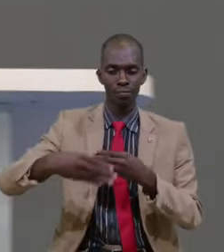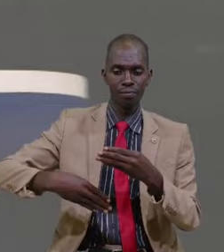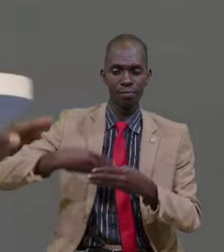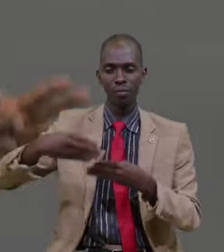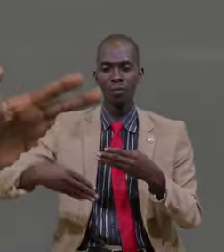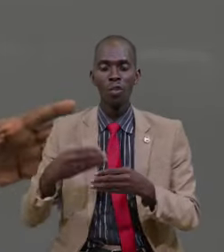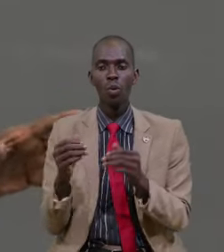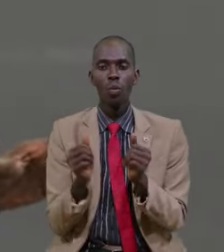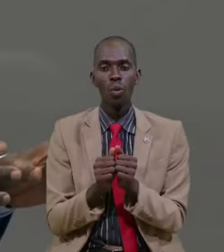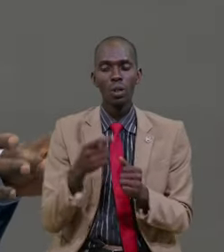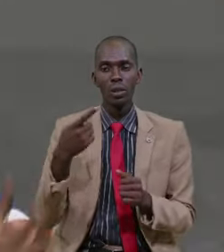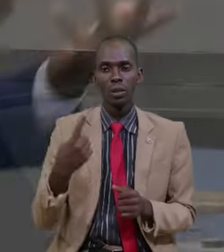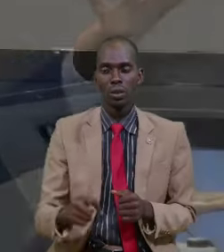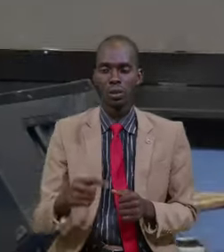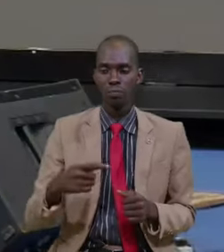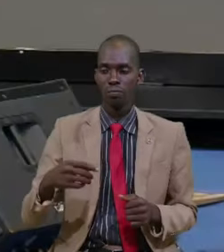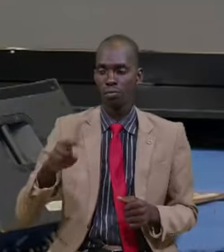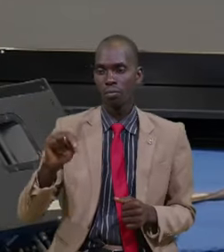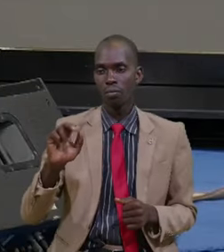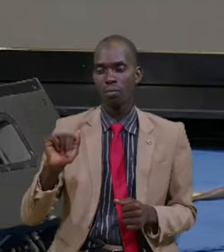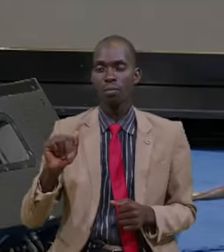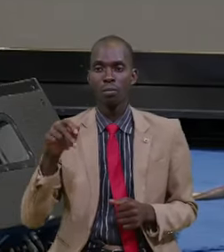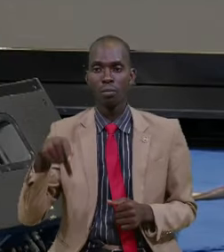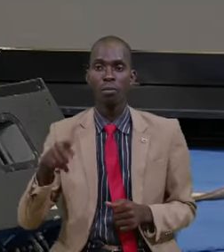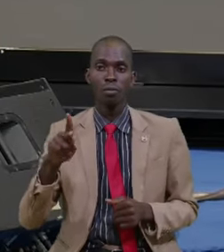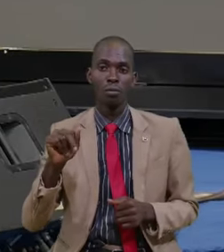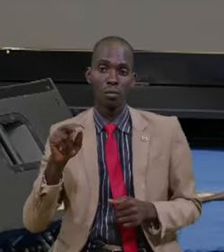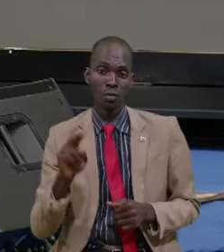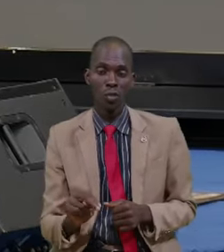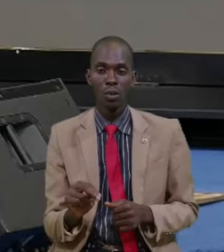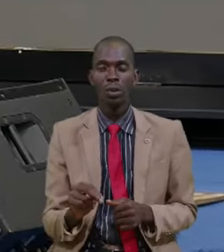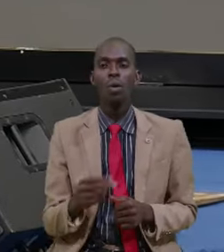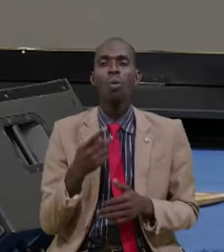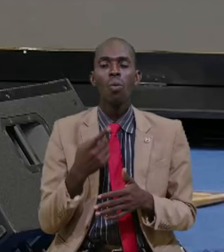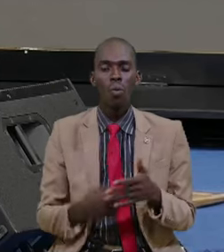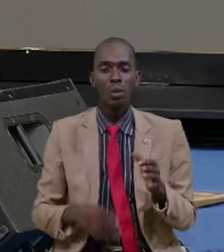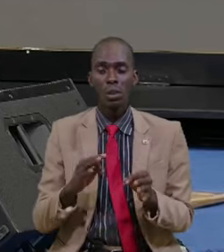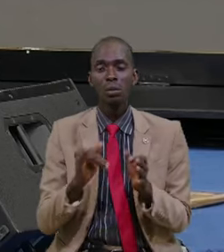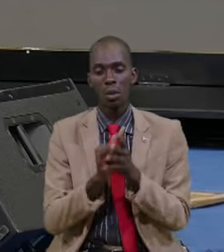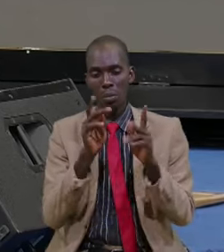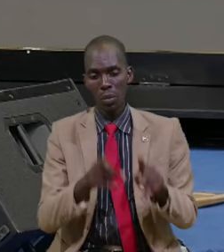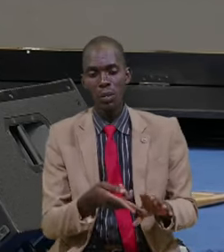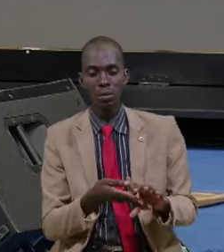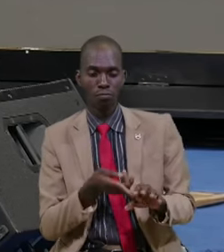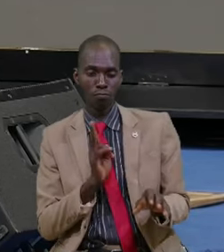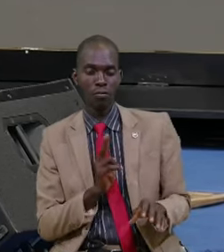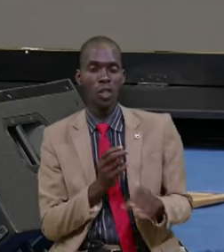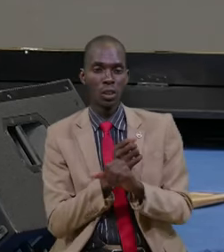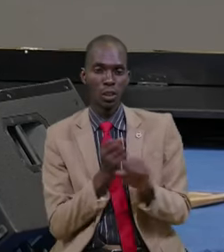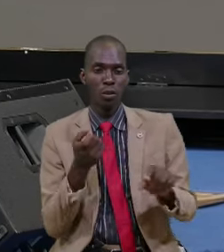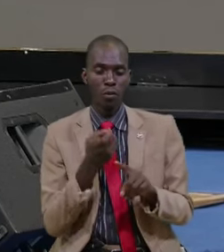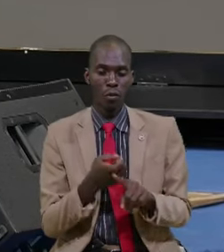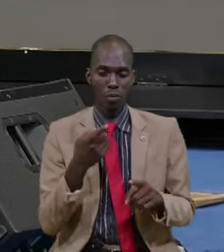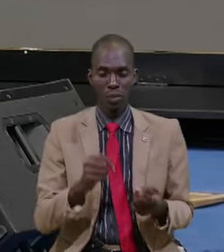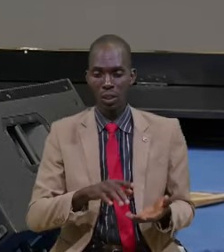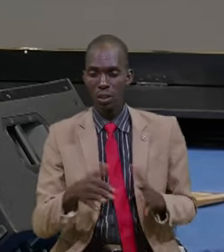now risen or come out of death, yet the bondages were still there? You know, there